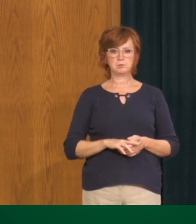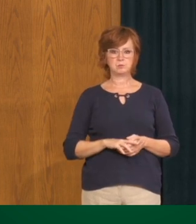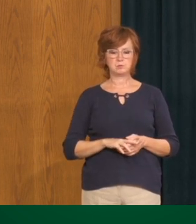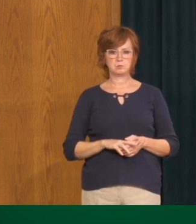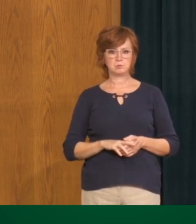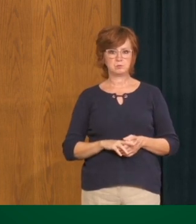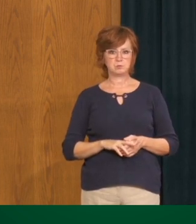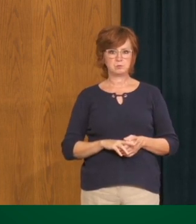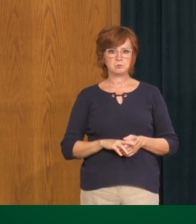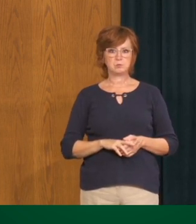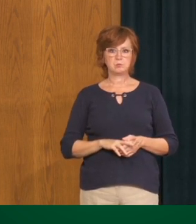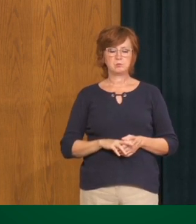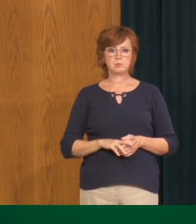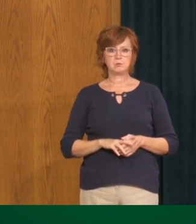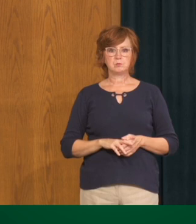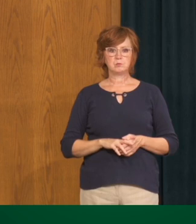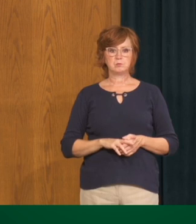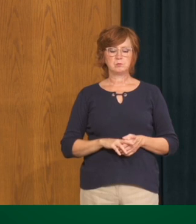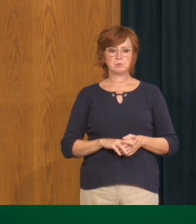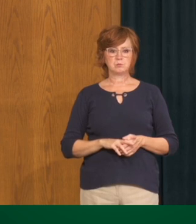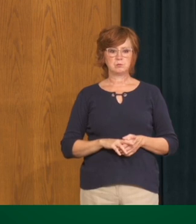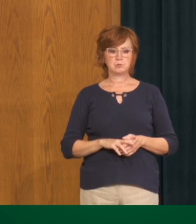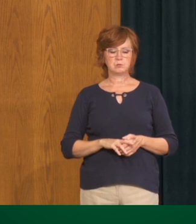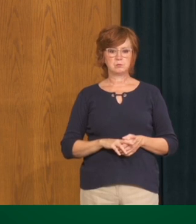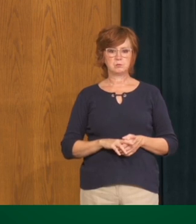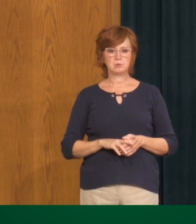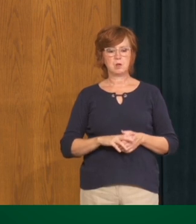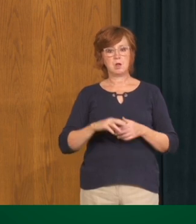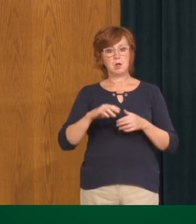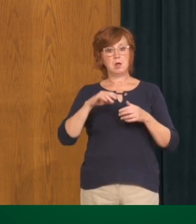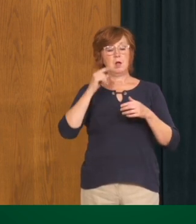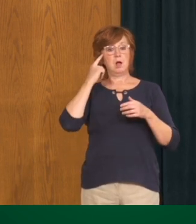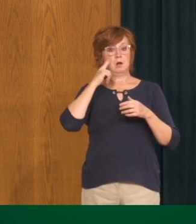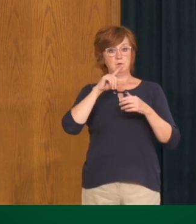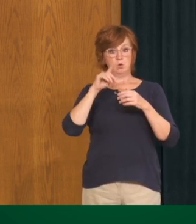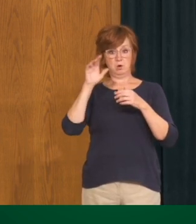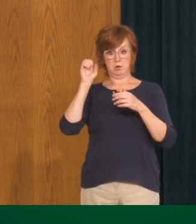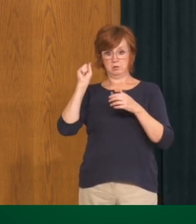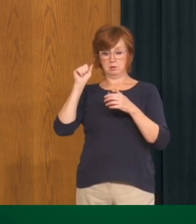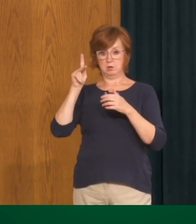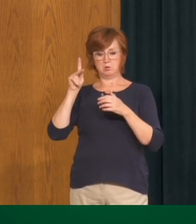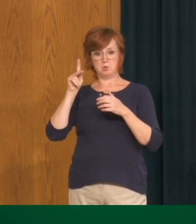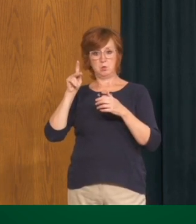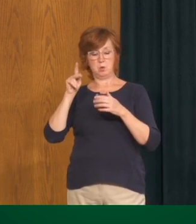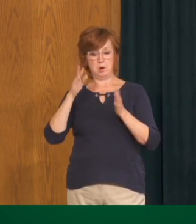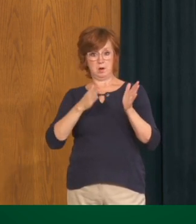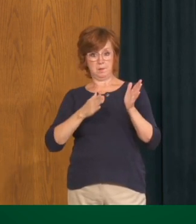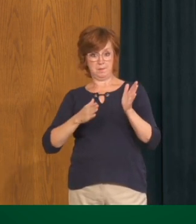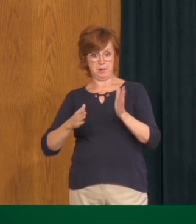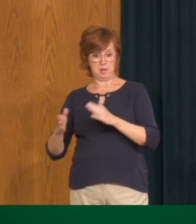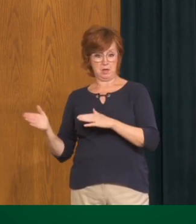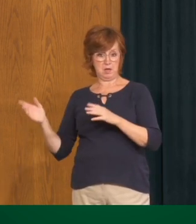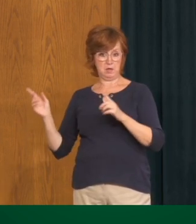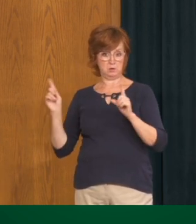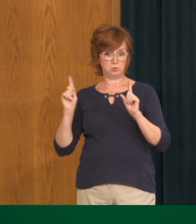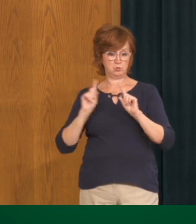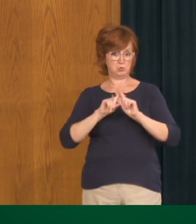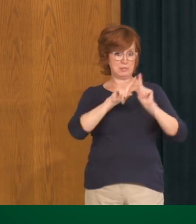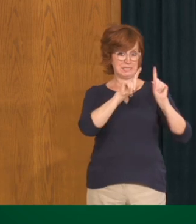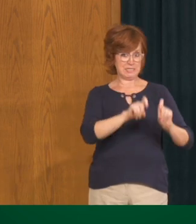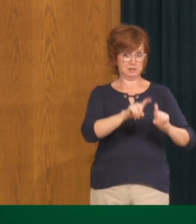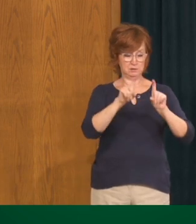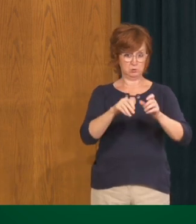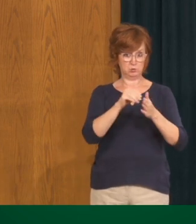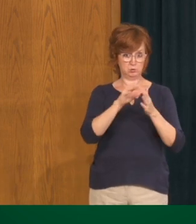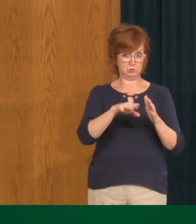ask about Saskatchewan's testing strategy for schools, and would Saskatchewan consider testing pools where a bunch